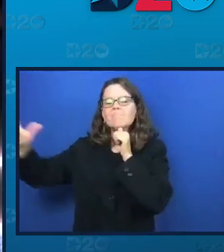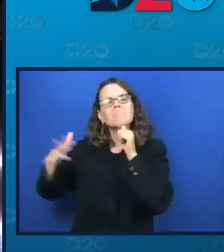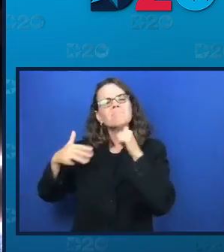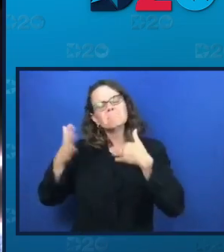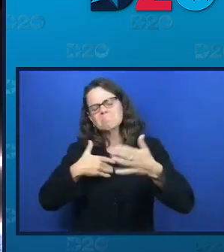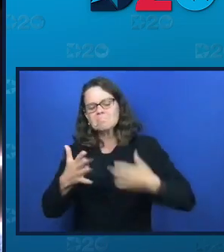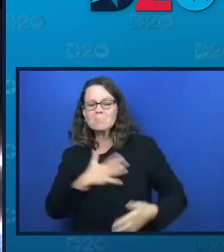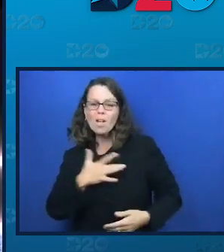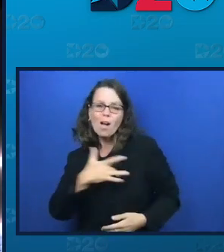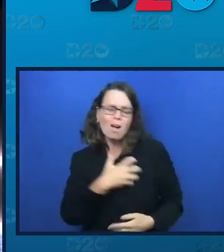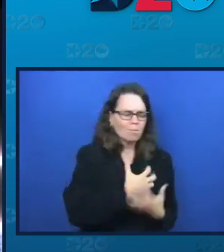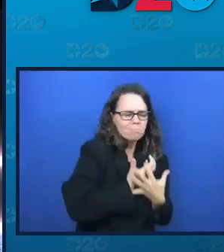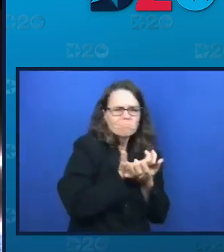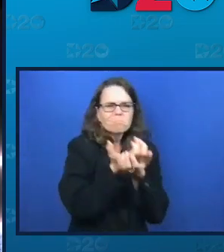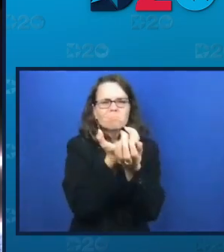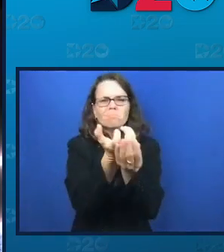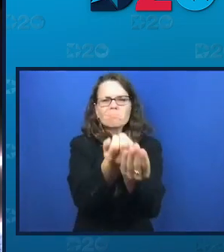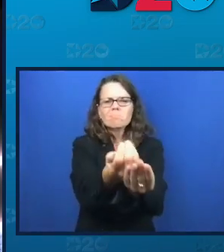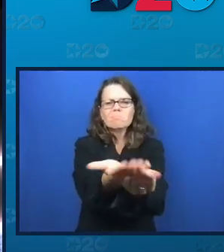Oh.